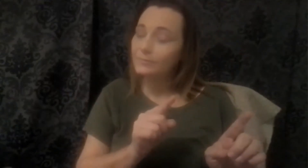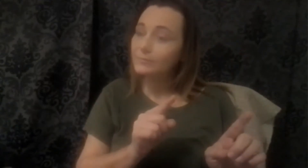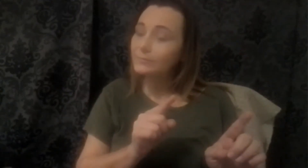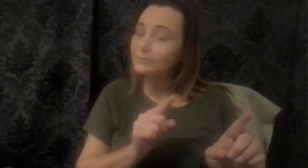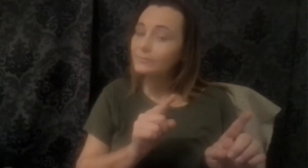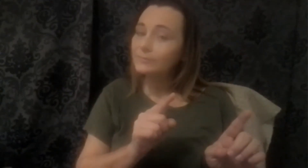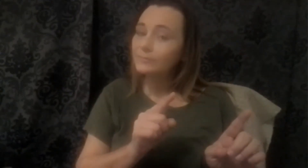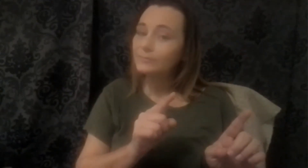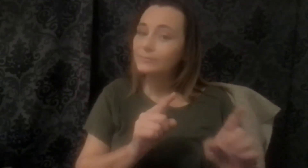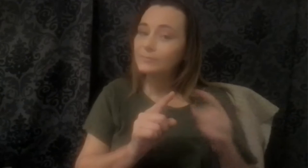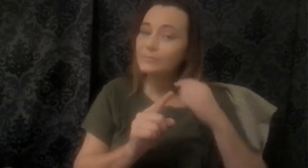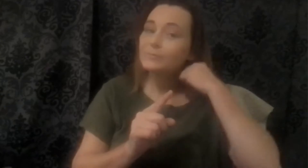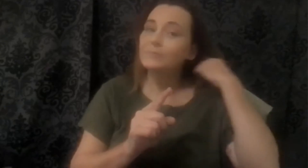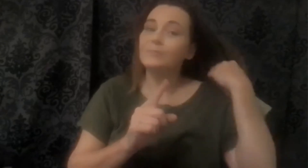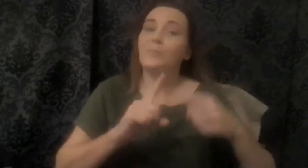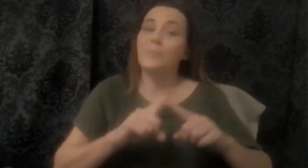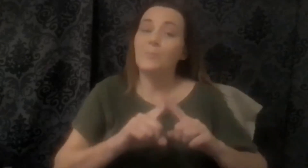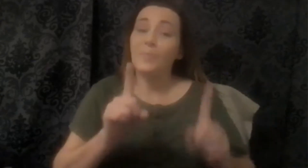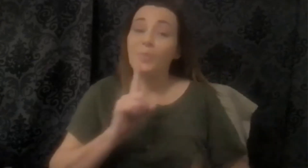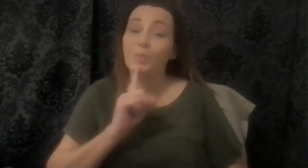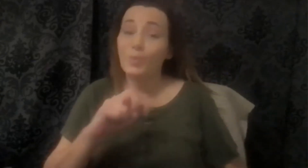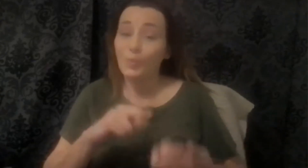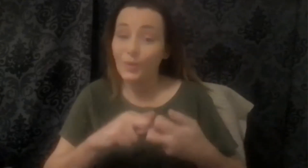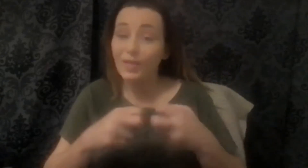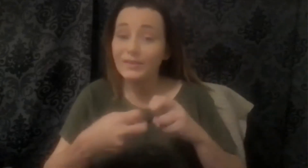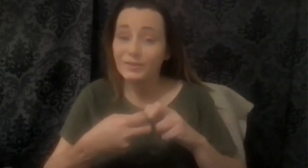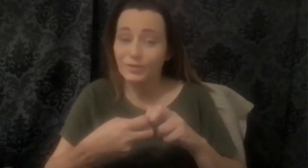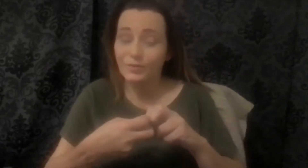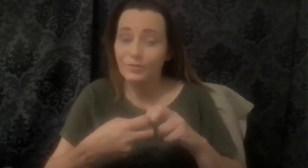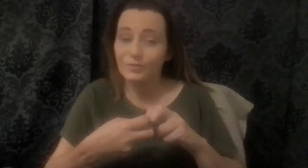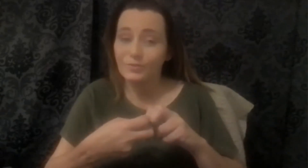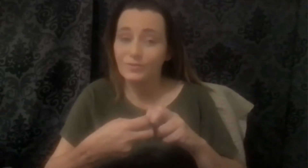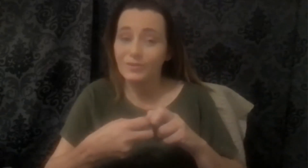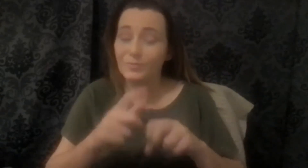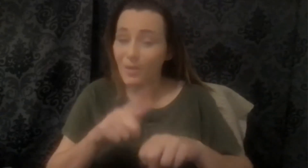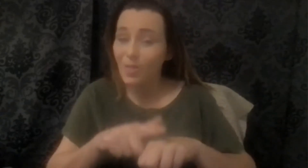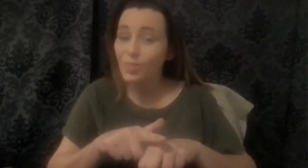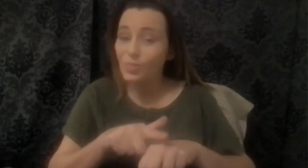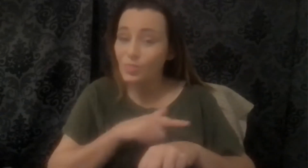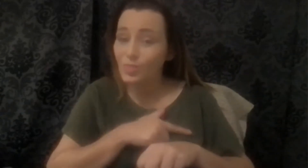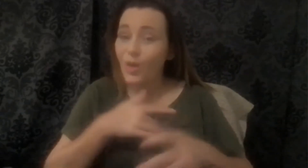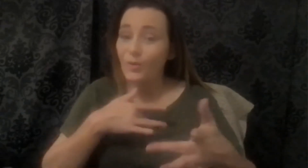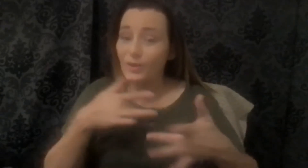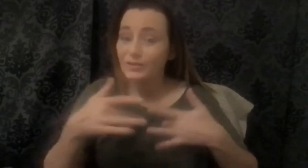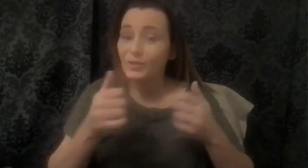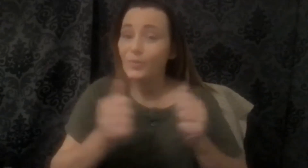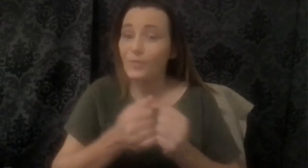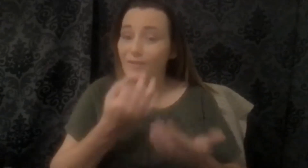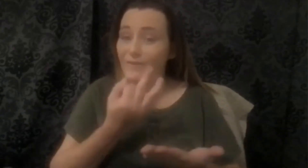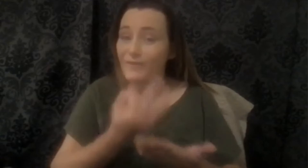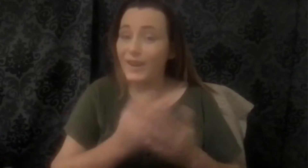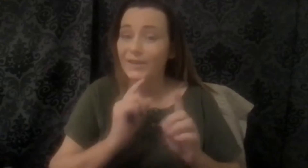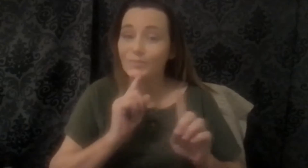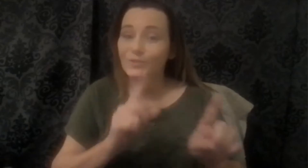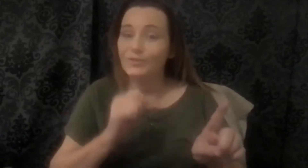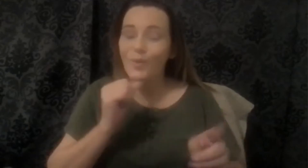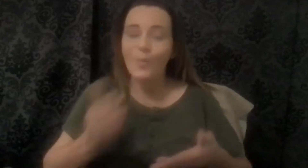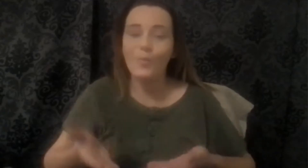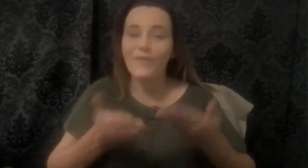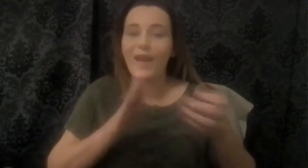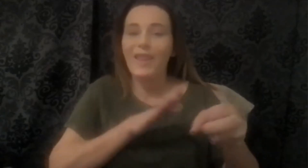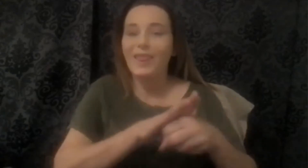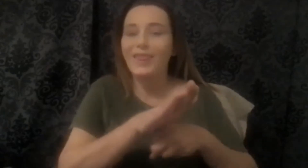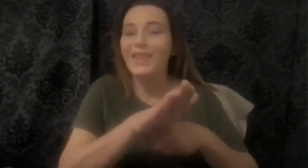already. But the real issue is that there's been a long concern that the financial statements don't provide enough